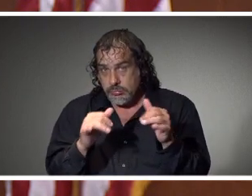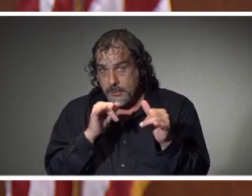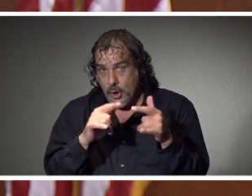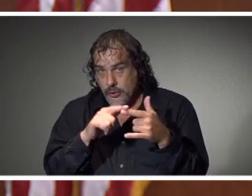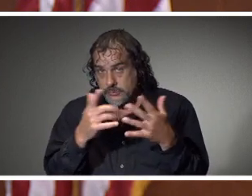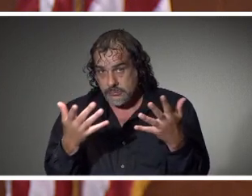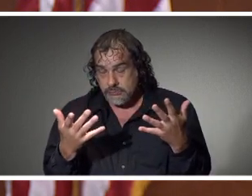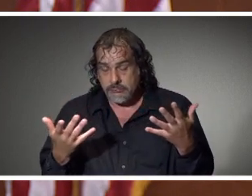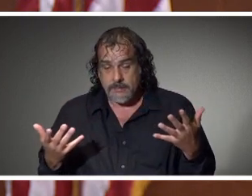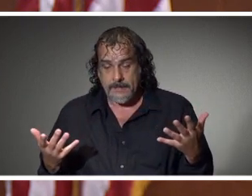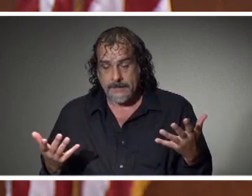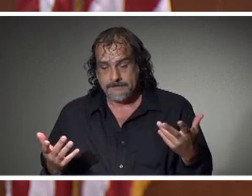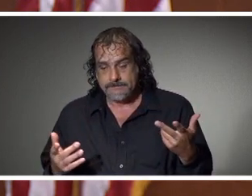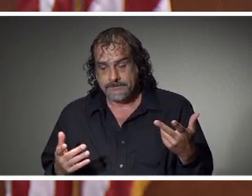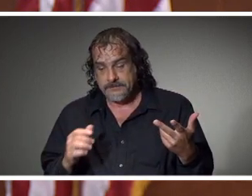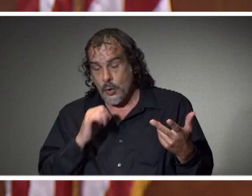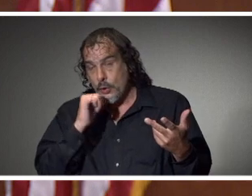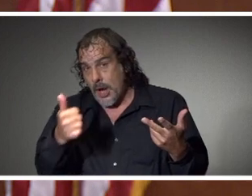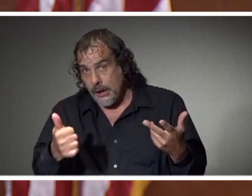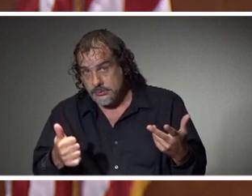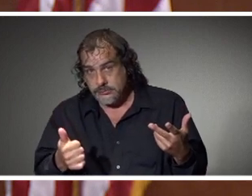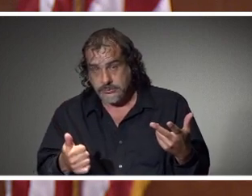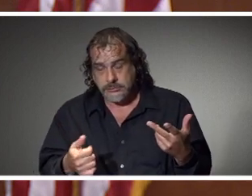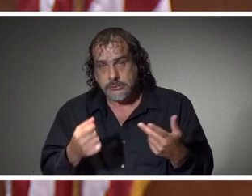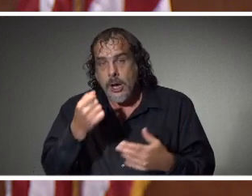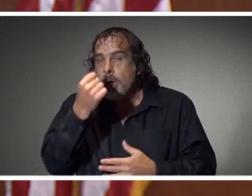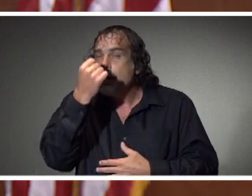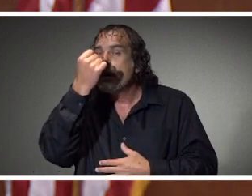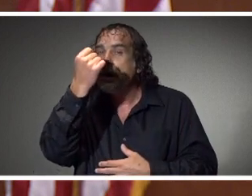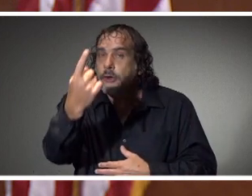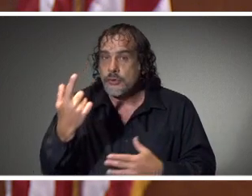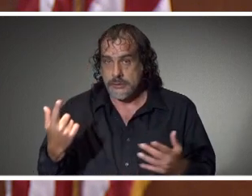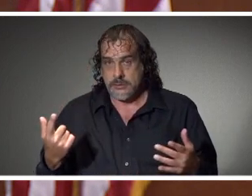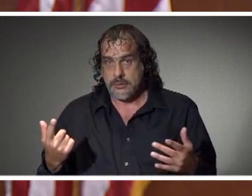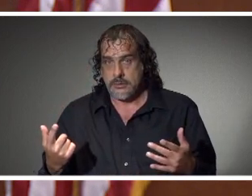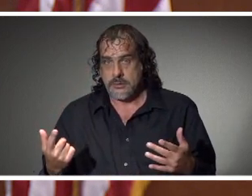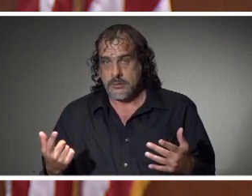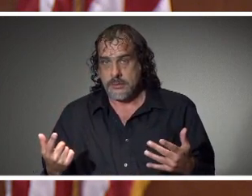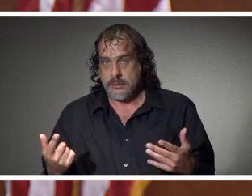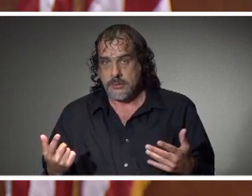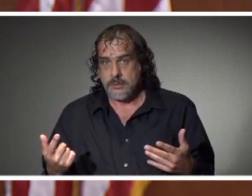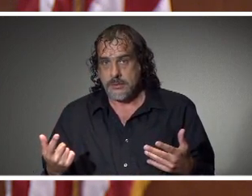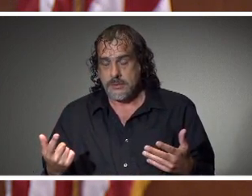in bars or not, understand that it is not